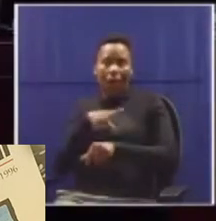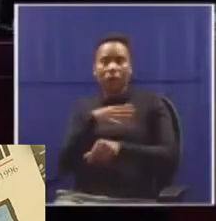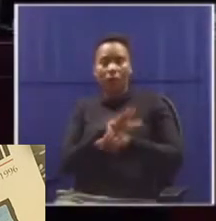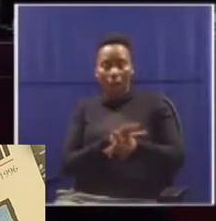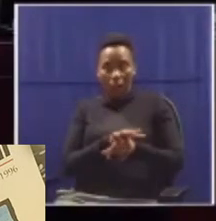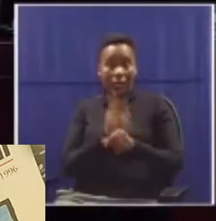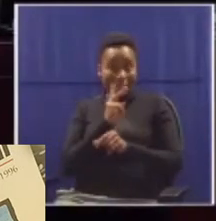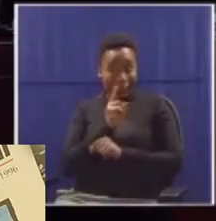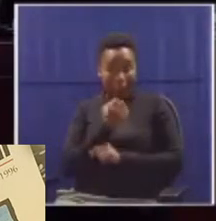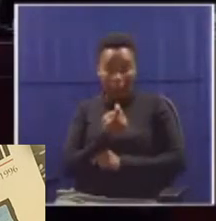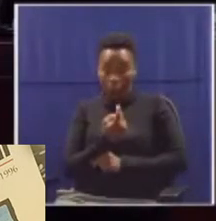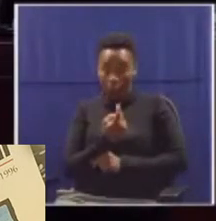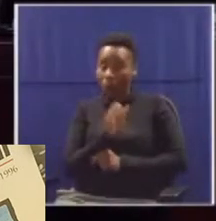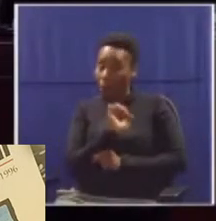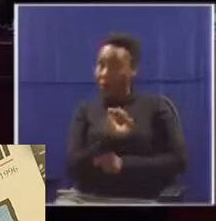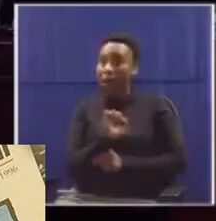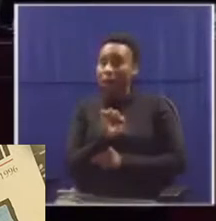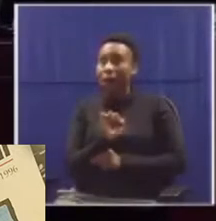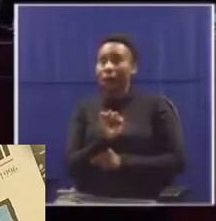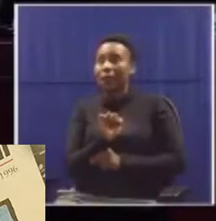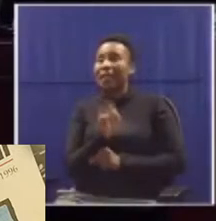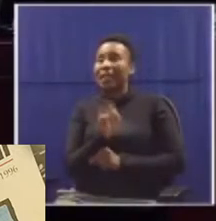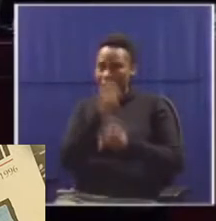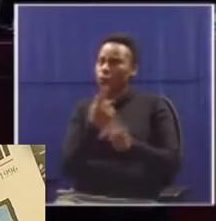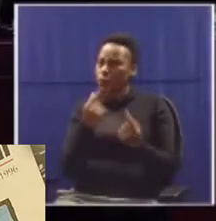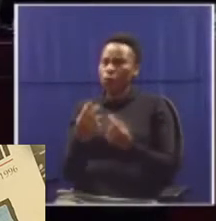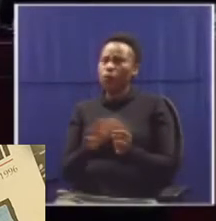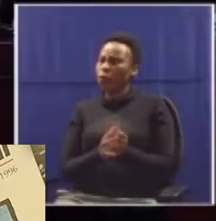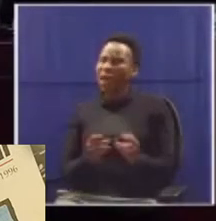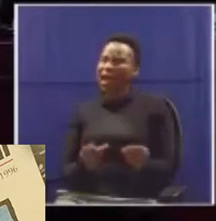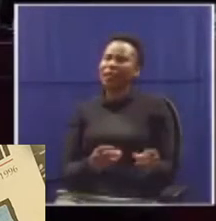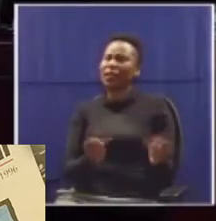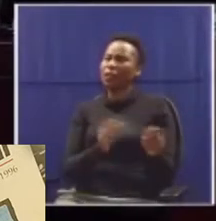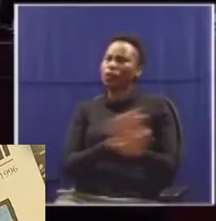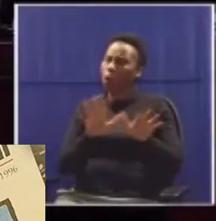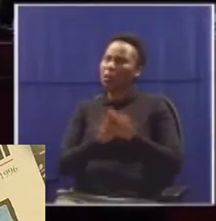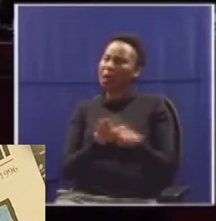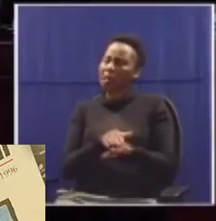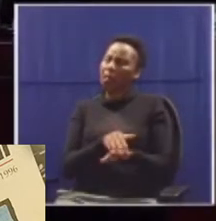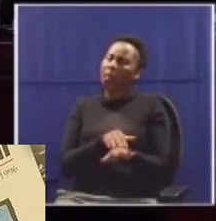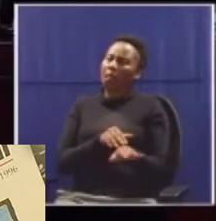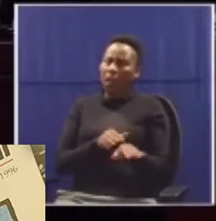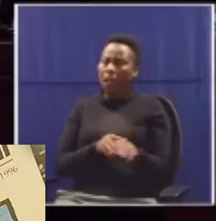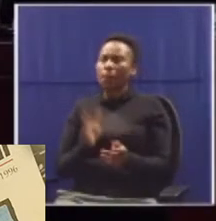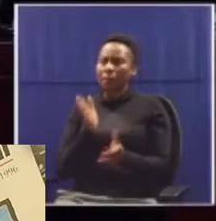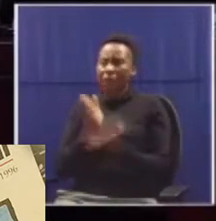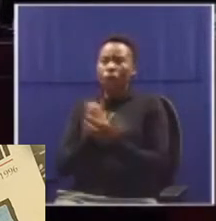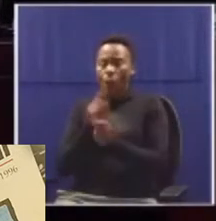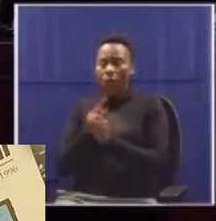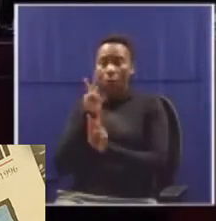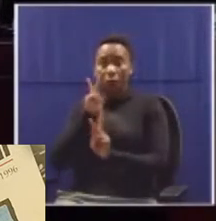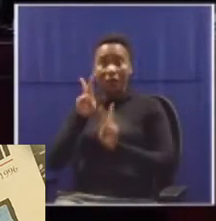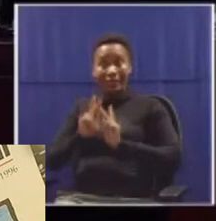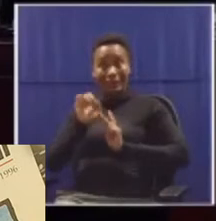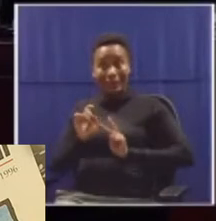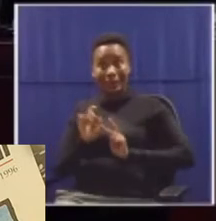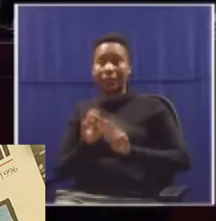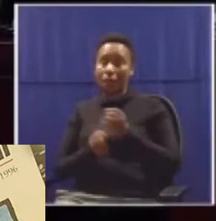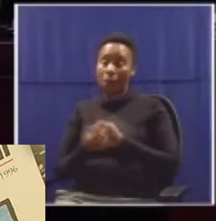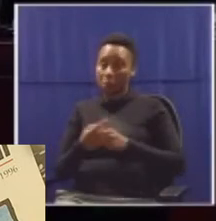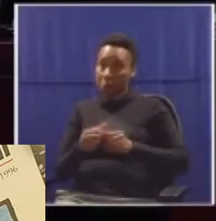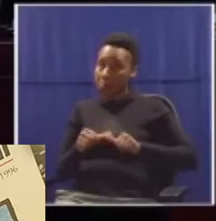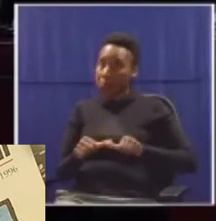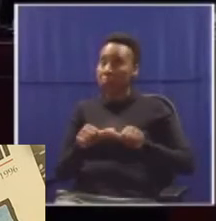its own must be addressed urgently in order to ensure that the profession as a whole is held in the in the type of regard that